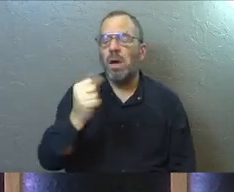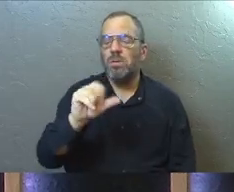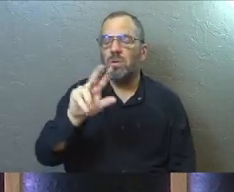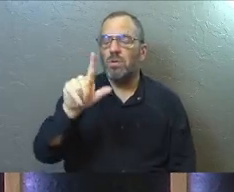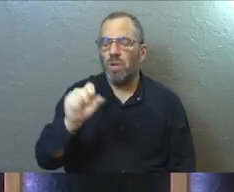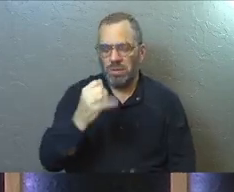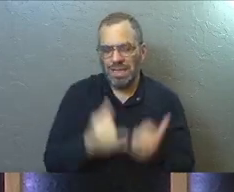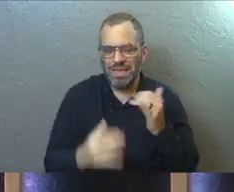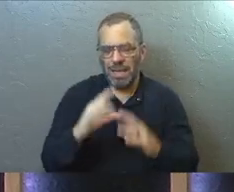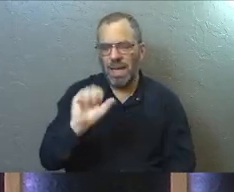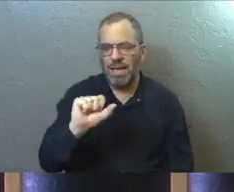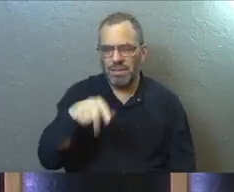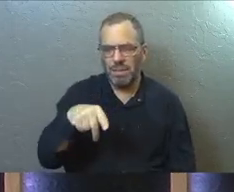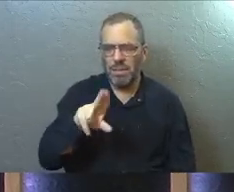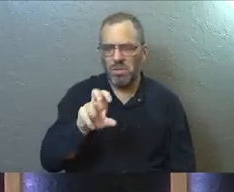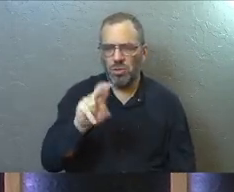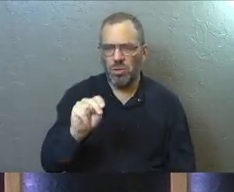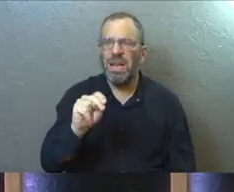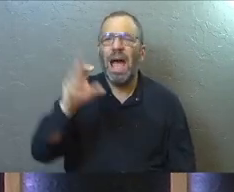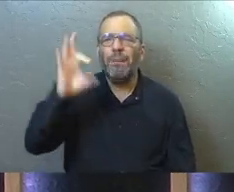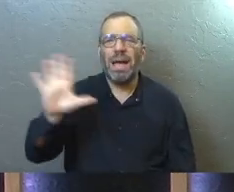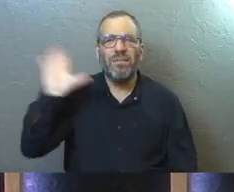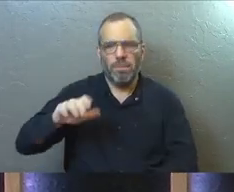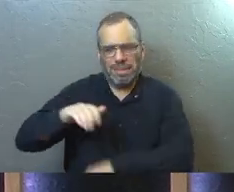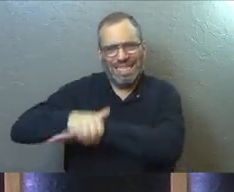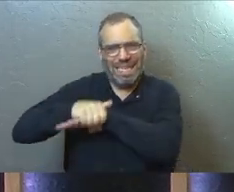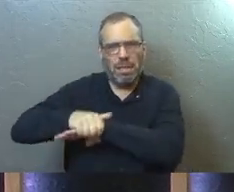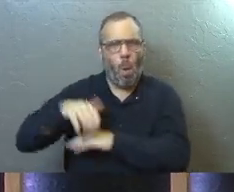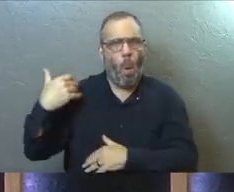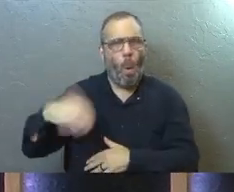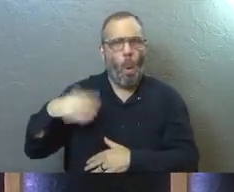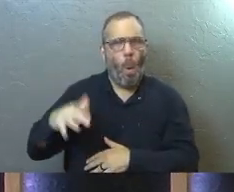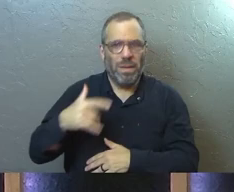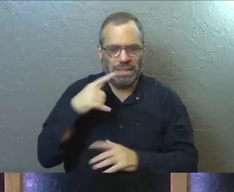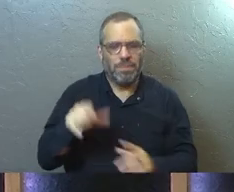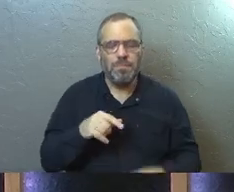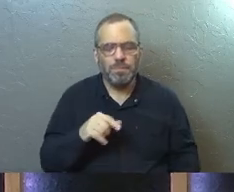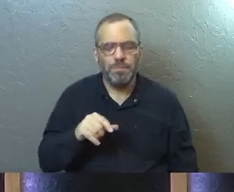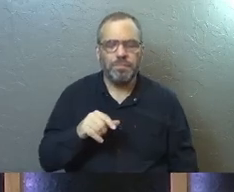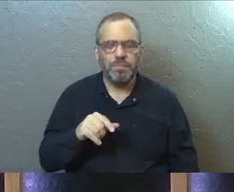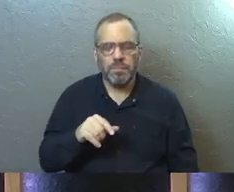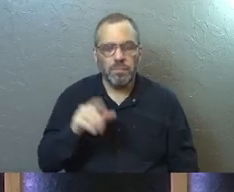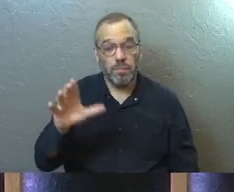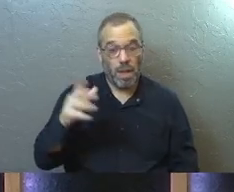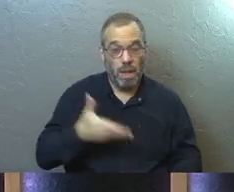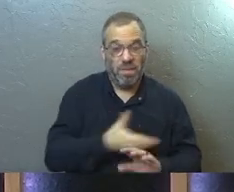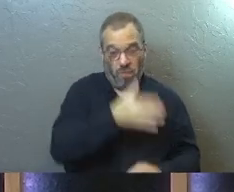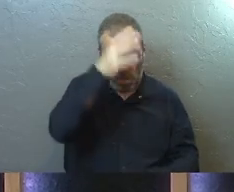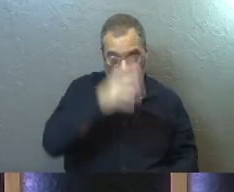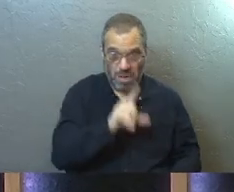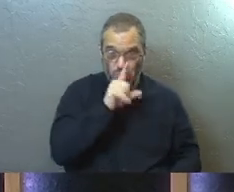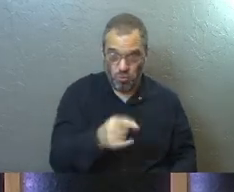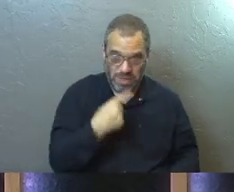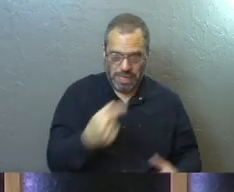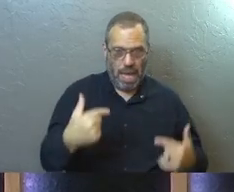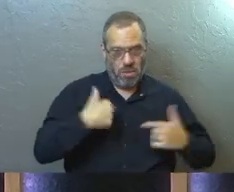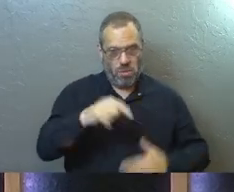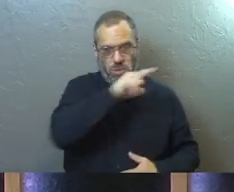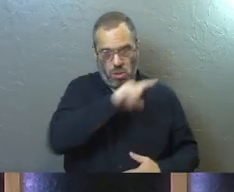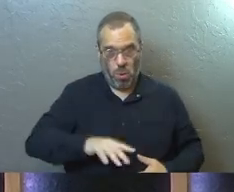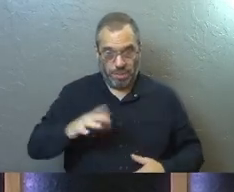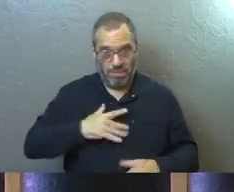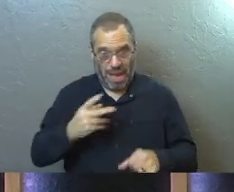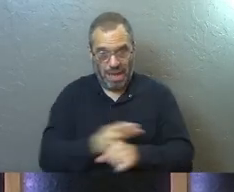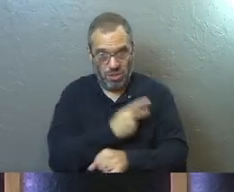a pastor from England, classic pastor, he said this. He said, "Before man can truly say, 'The Lord